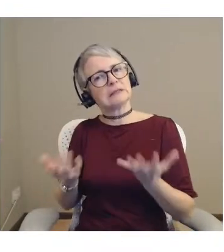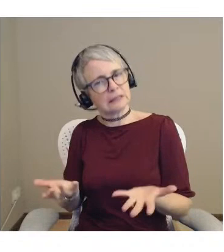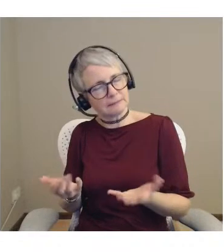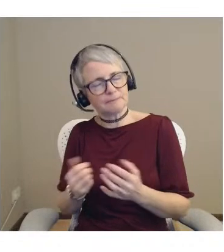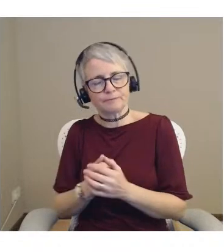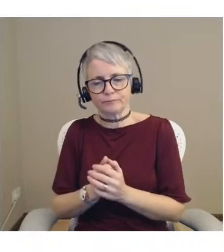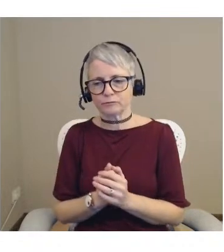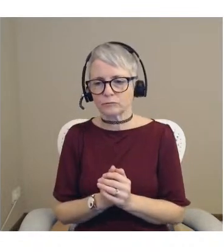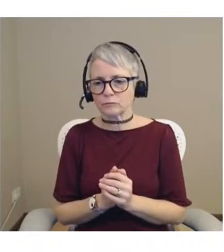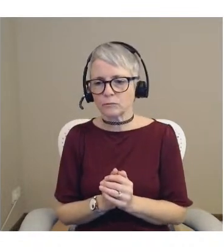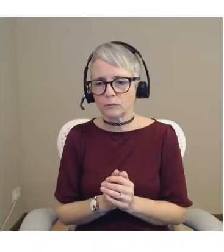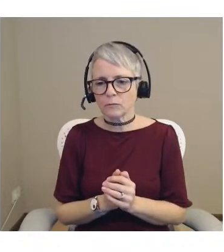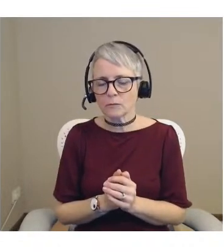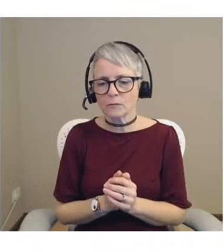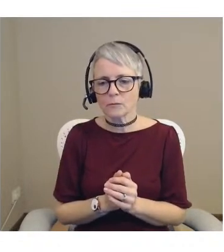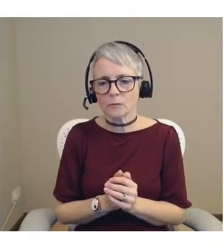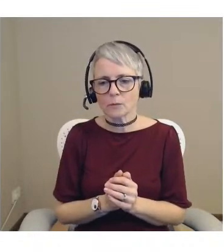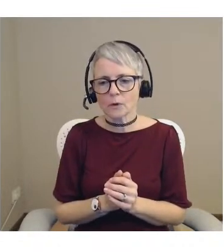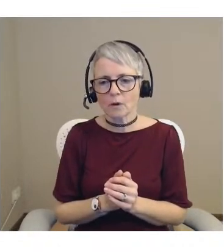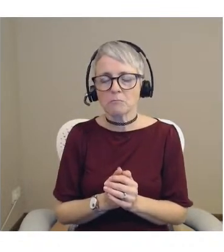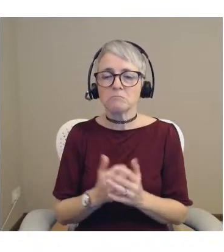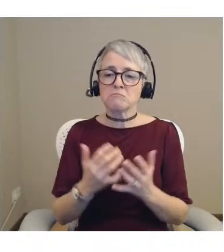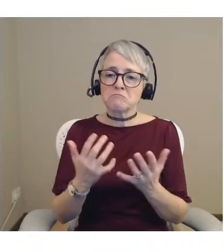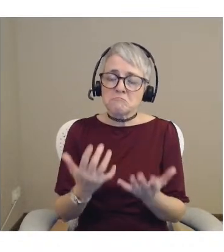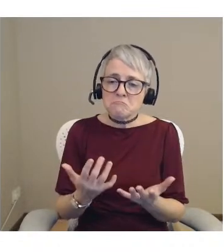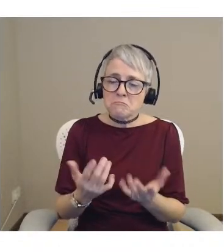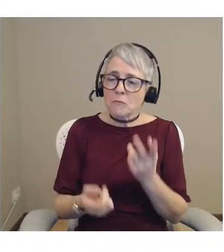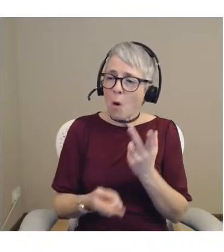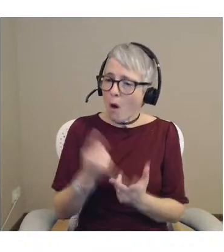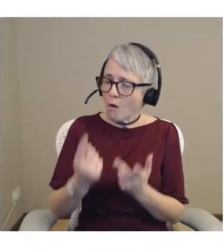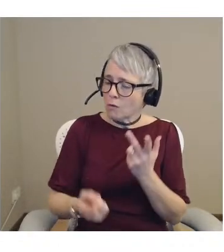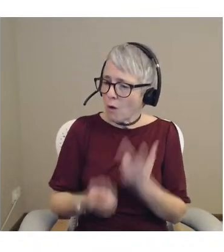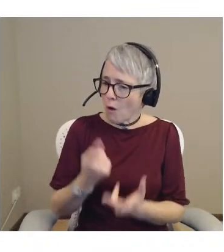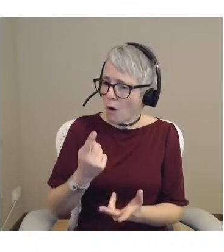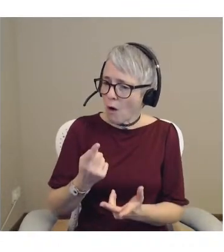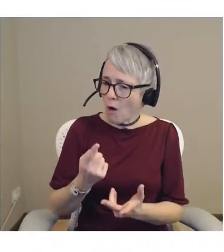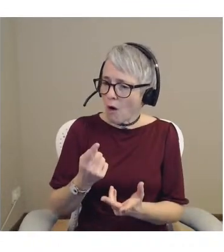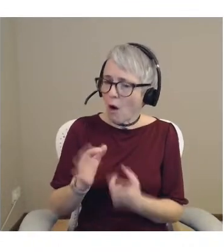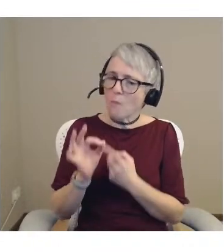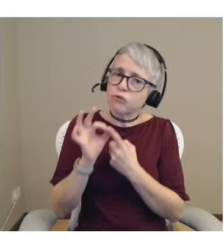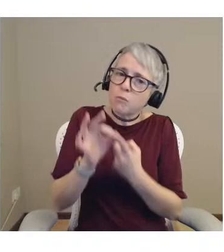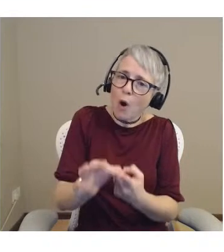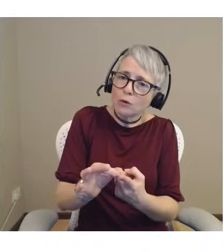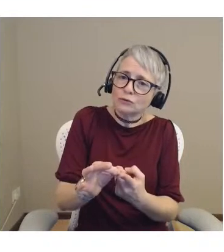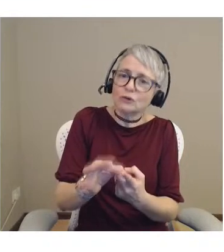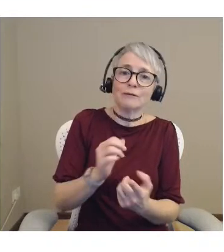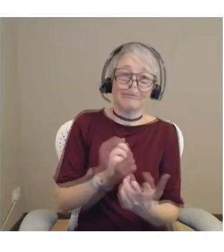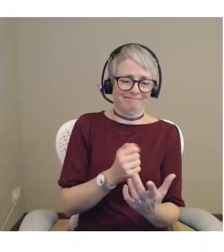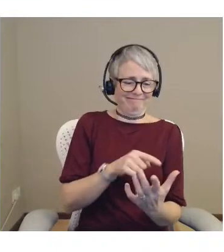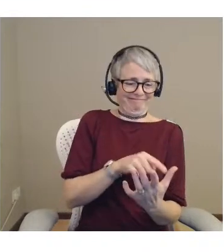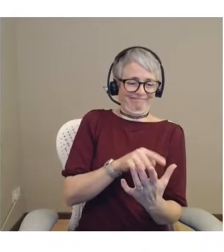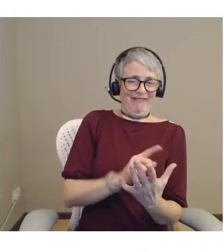proposals for accessibility, which is actually the first chapter of the strategy.